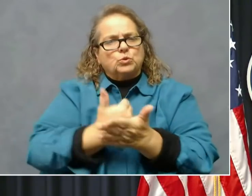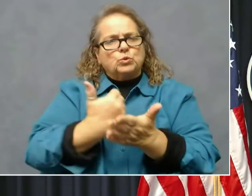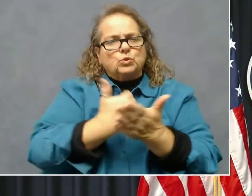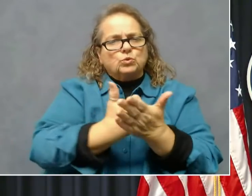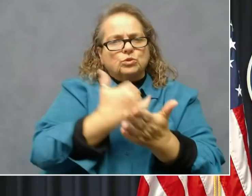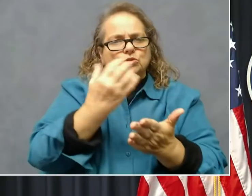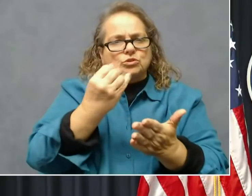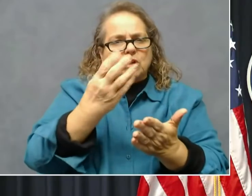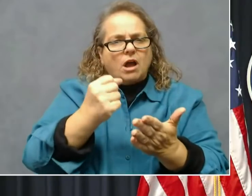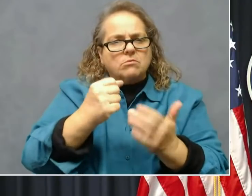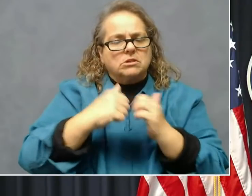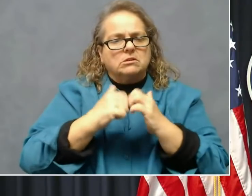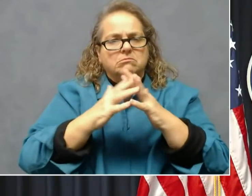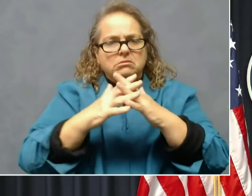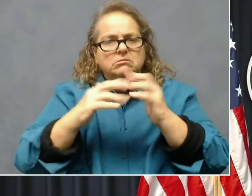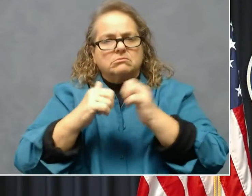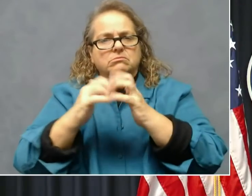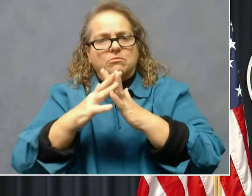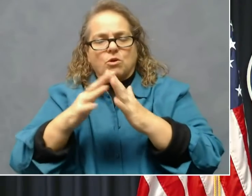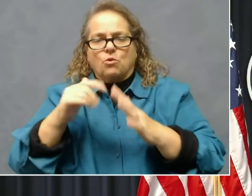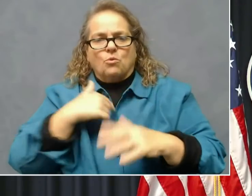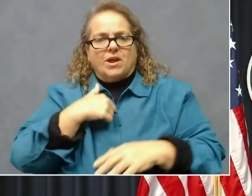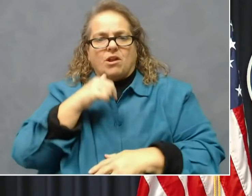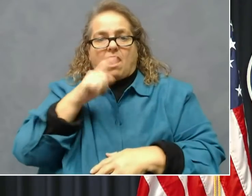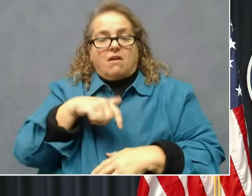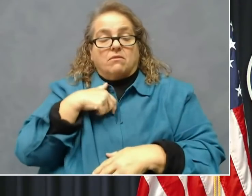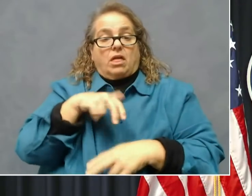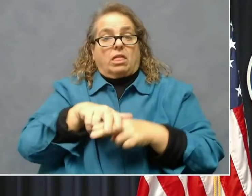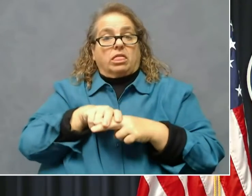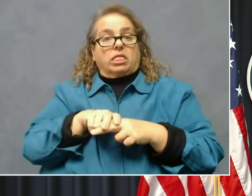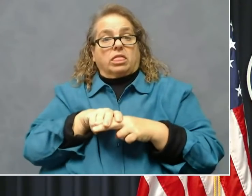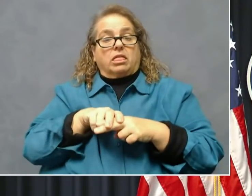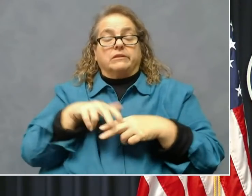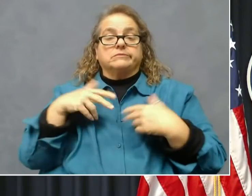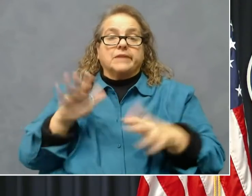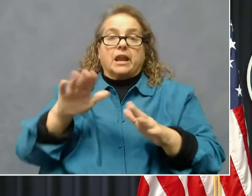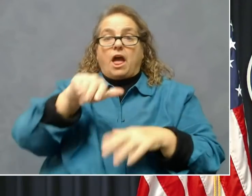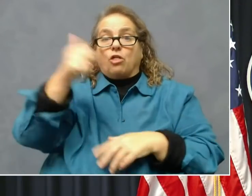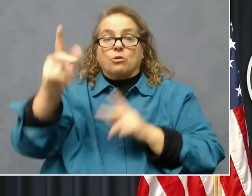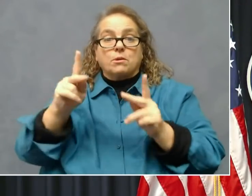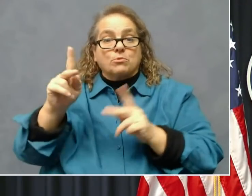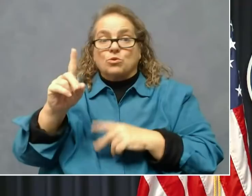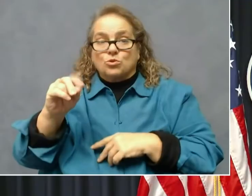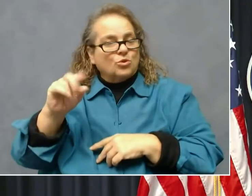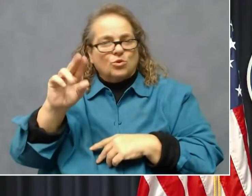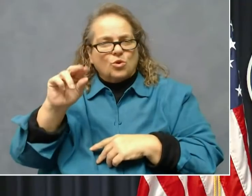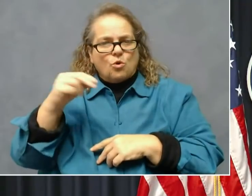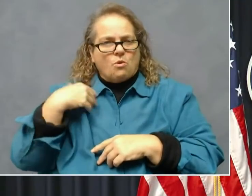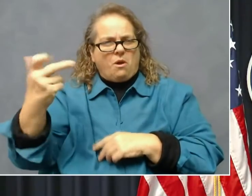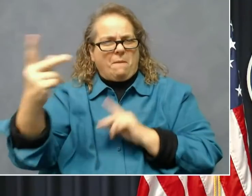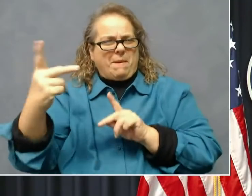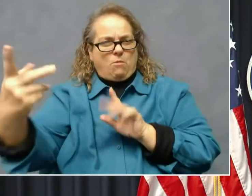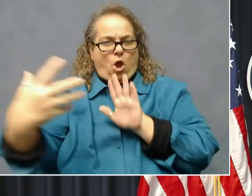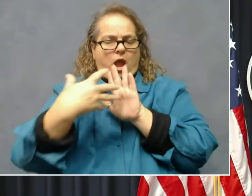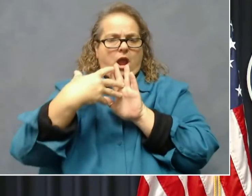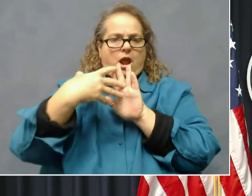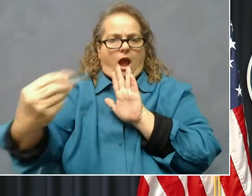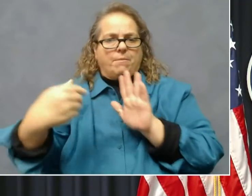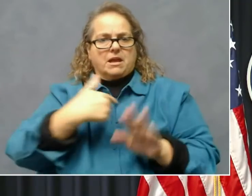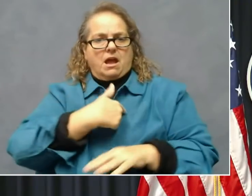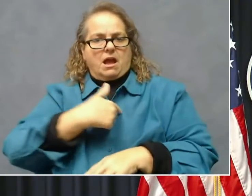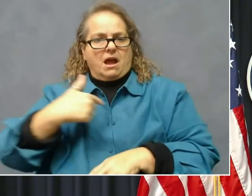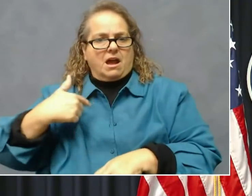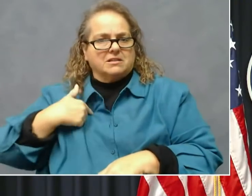watching others, and then seeing if we can copy what they do, which means we'll always be steps behind. And we